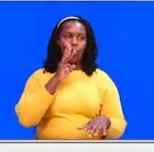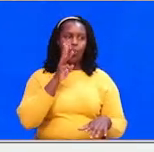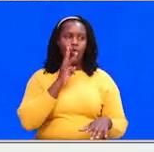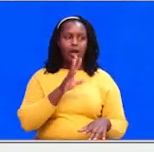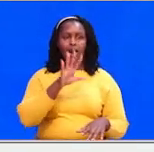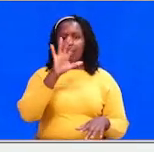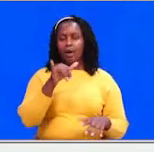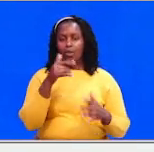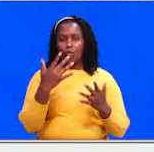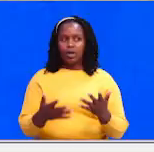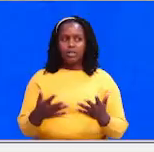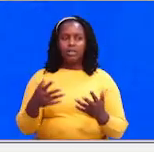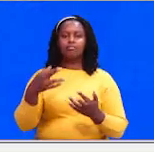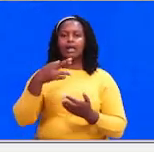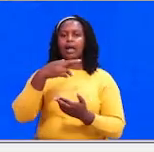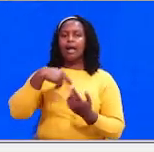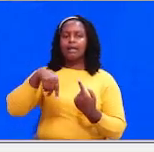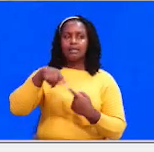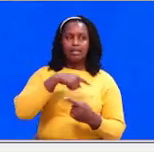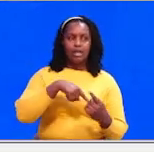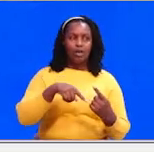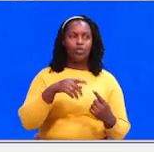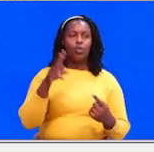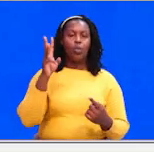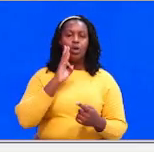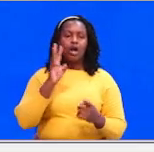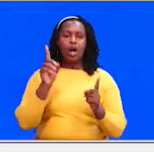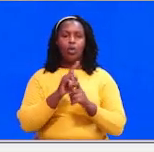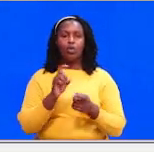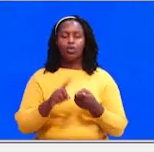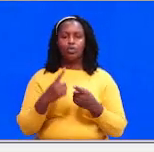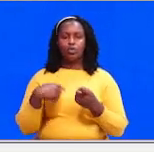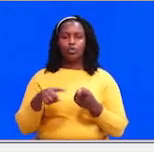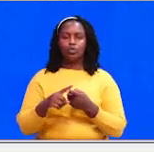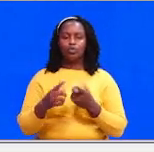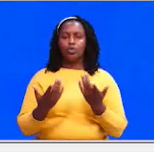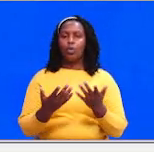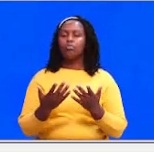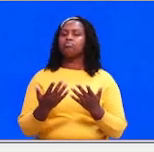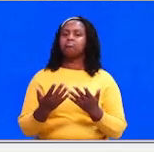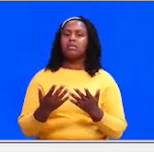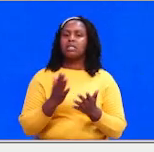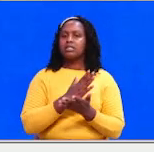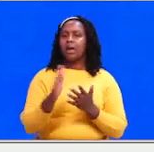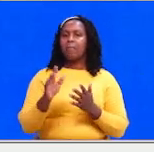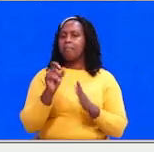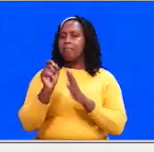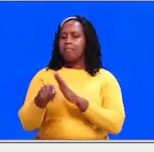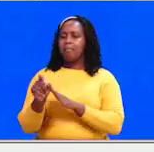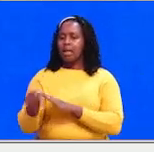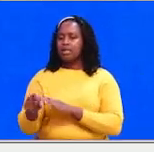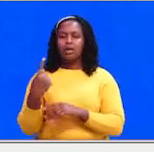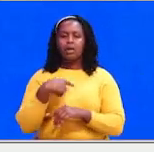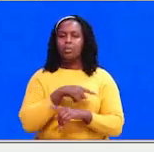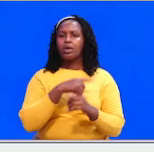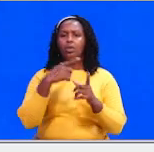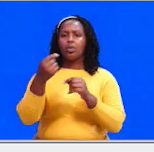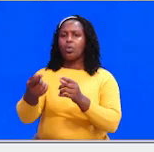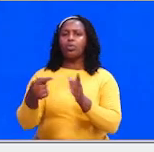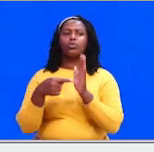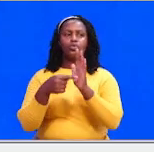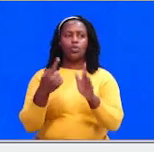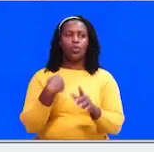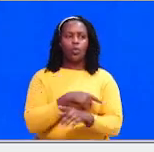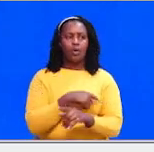this recycled sewage water. And the plant is behind us. Maybe we can go there and you can take us through how the system works. Yes, thank you. And I must